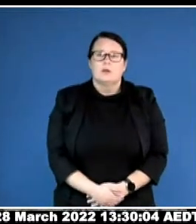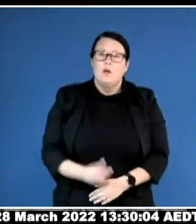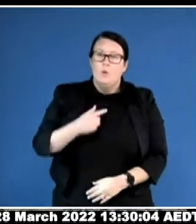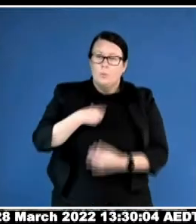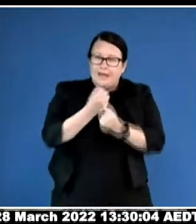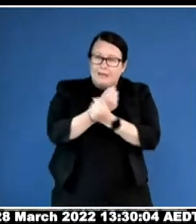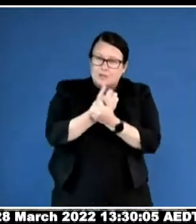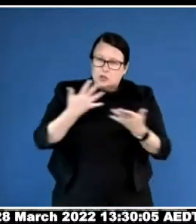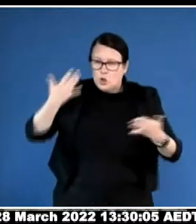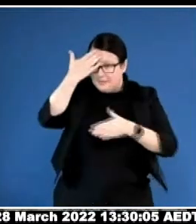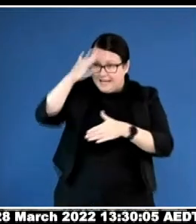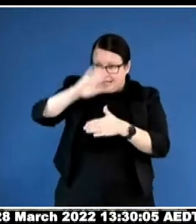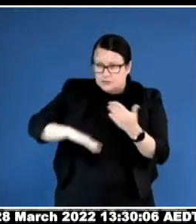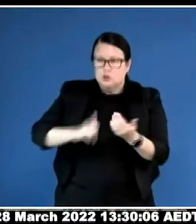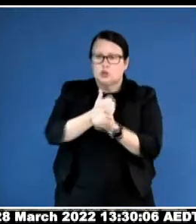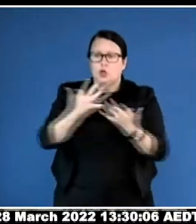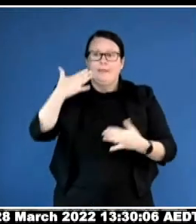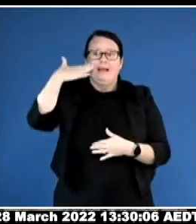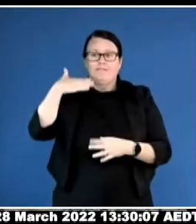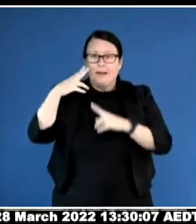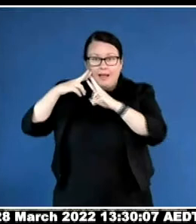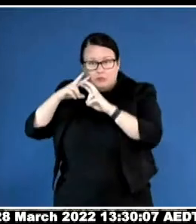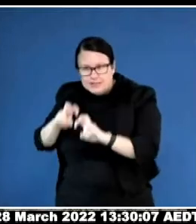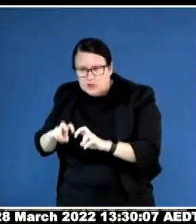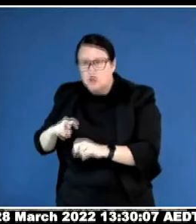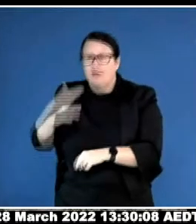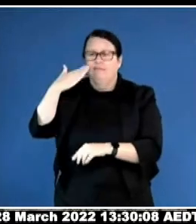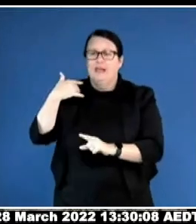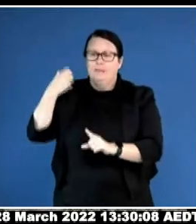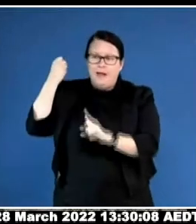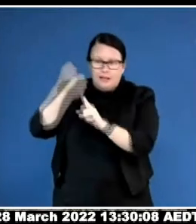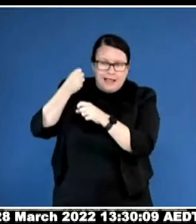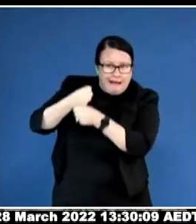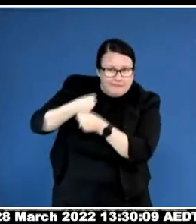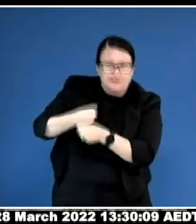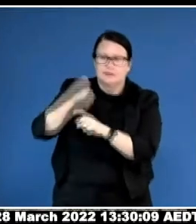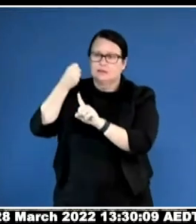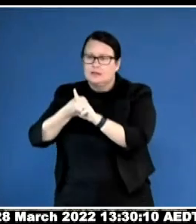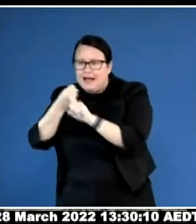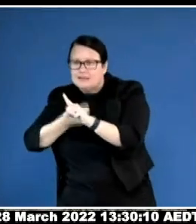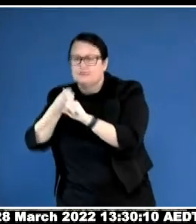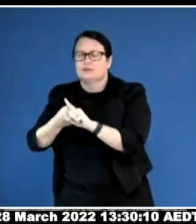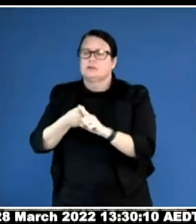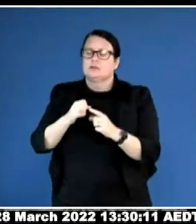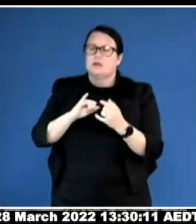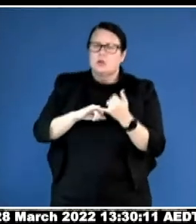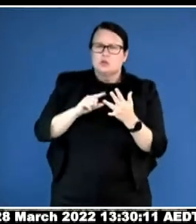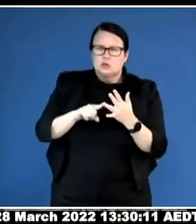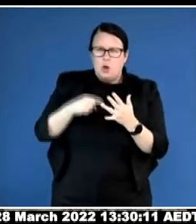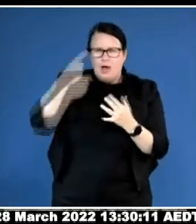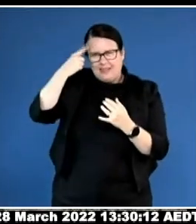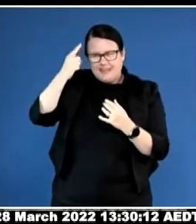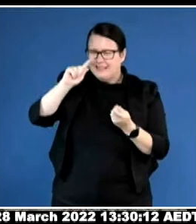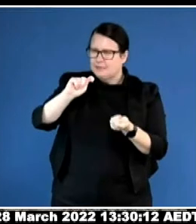you know, women researchers, advocates, activists out there. And I think we've shifted in